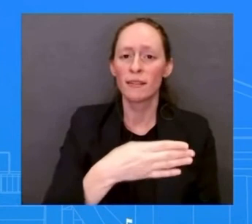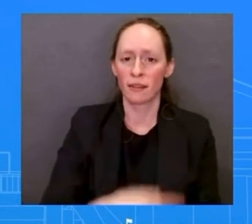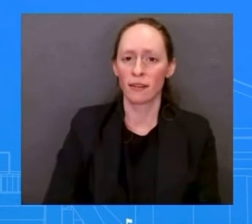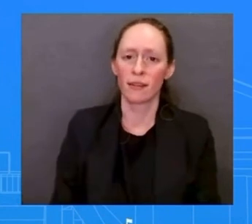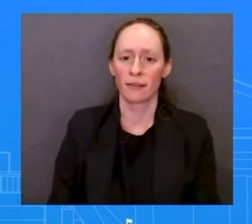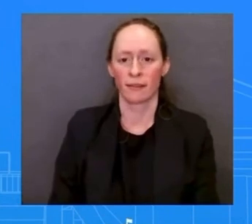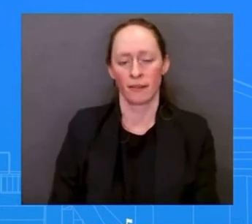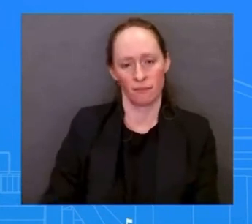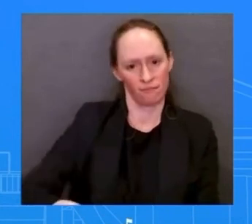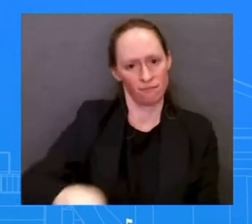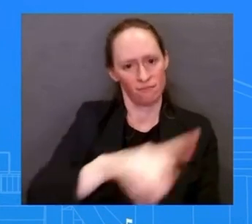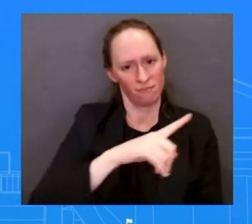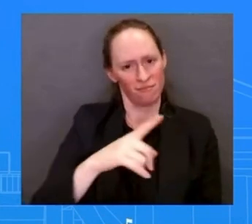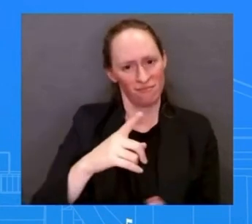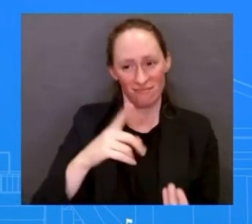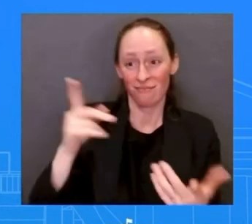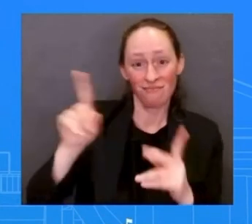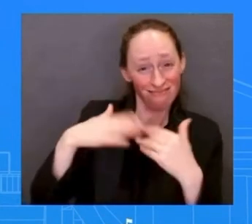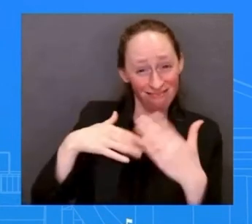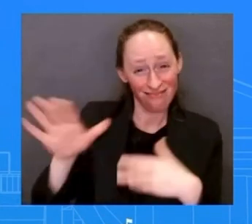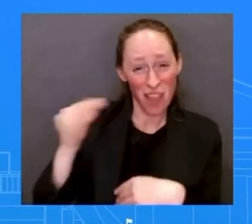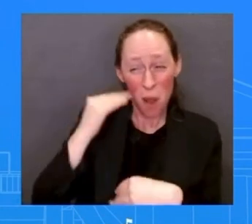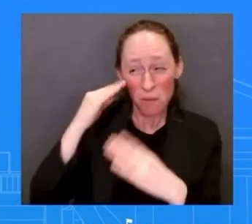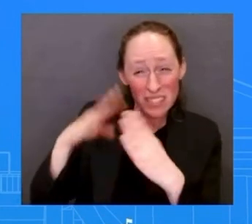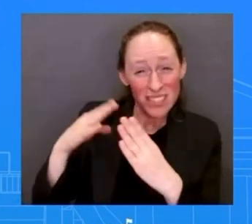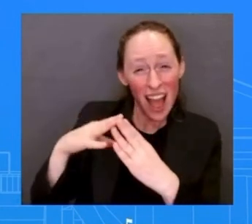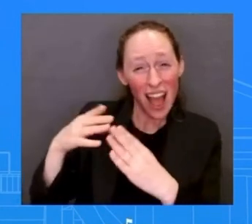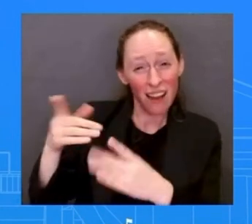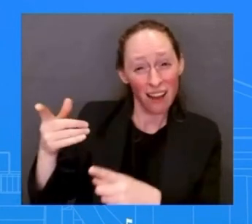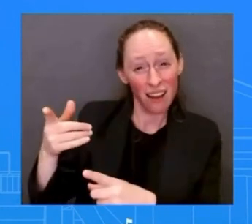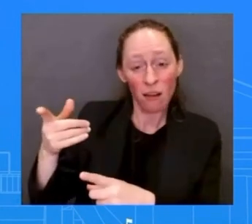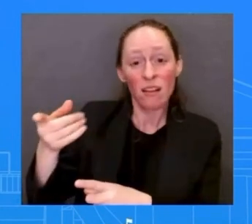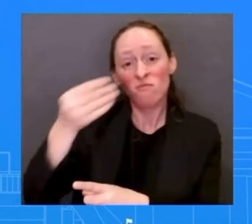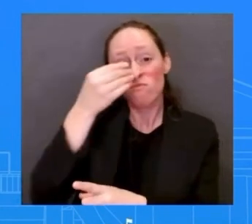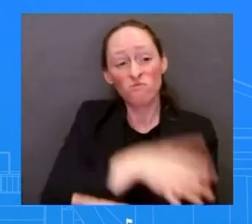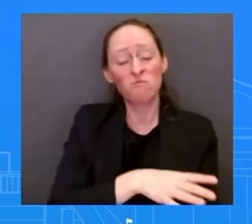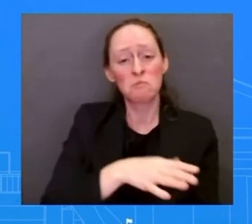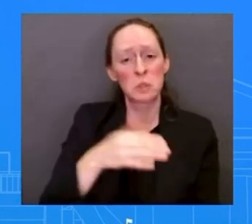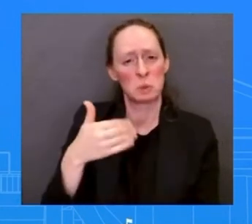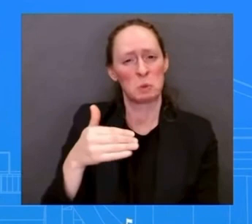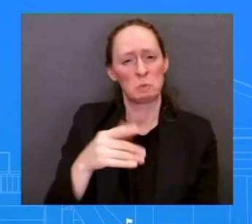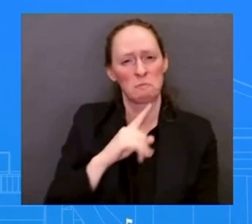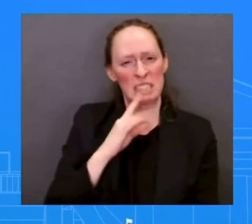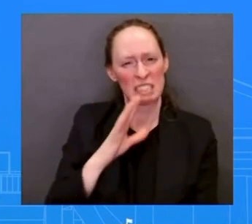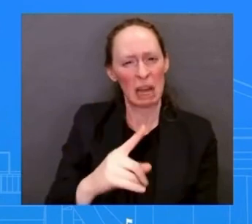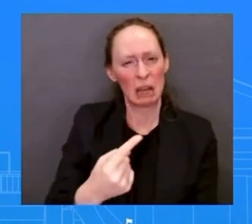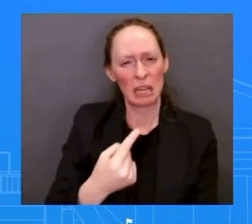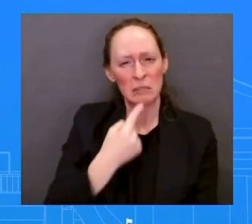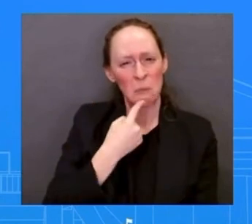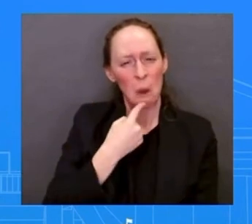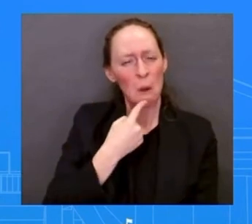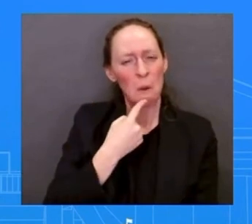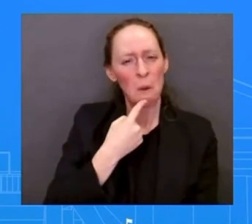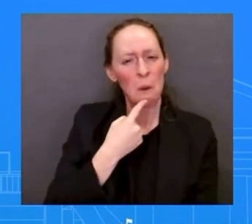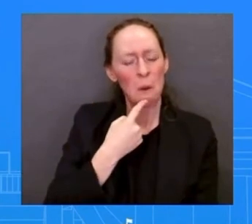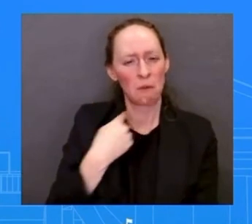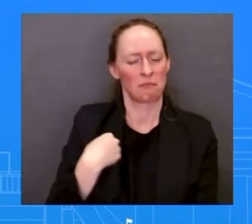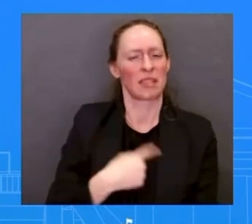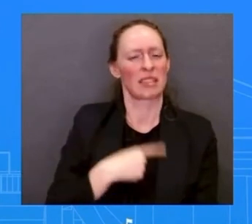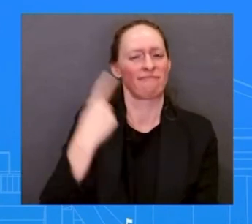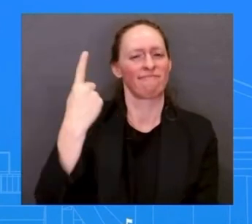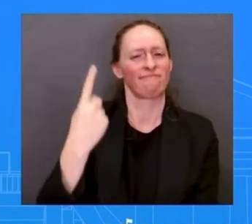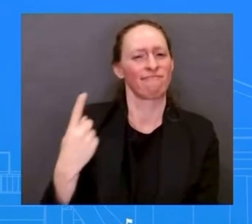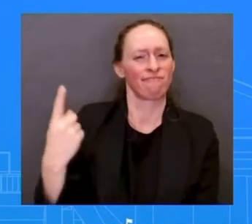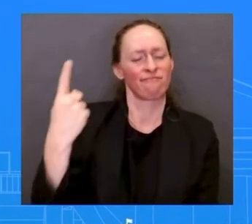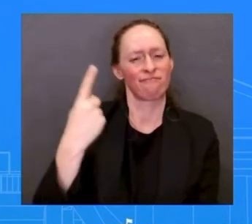truly disappointing about that. But it's not going to set us back. It's a setback for the moment, but it's not going to set back the president's broader plan and how he